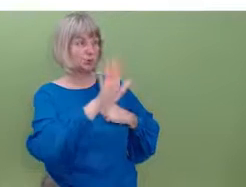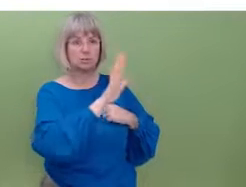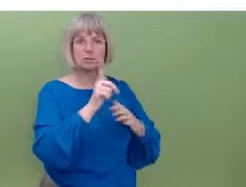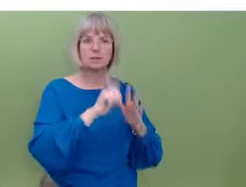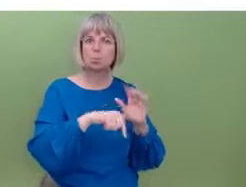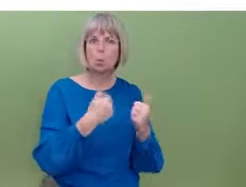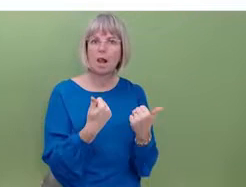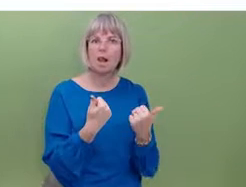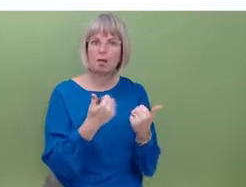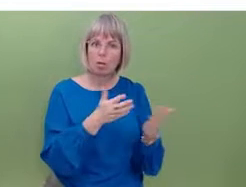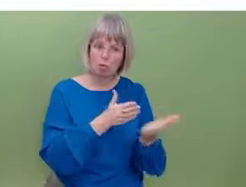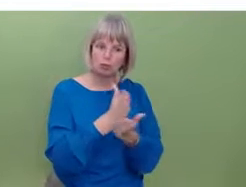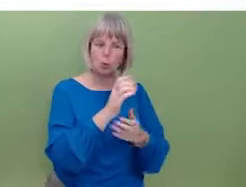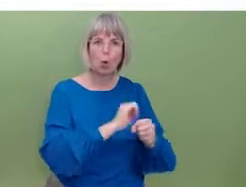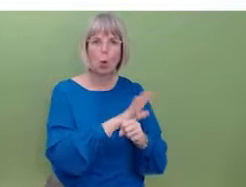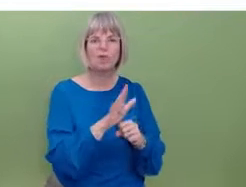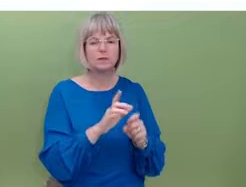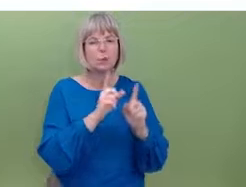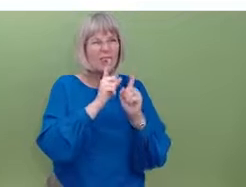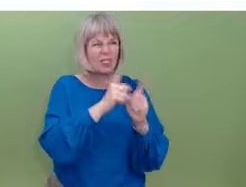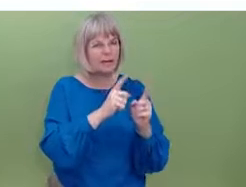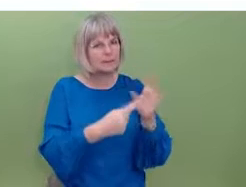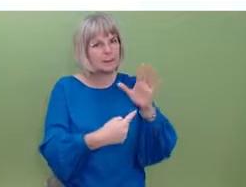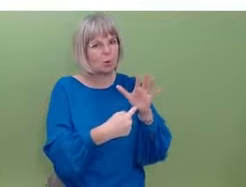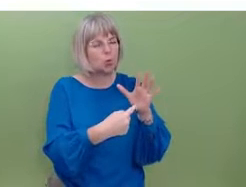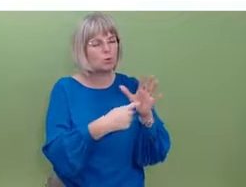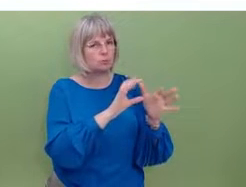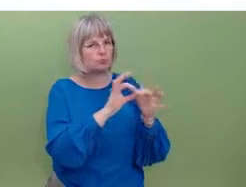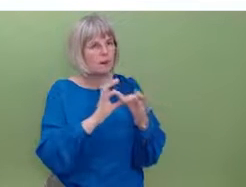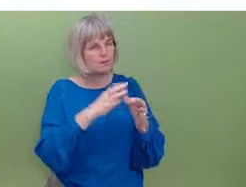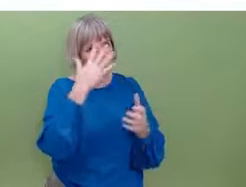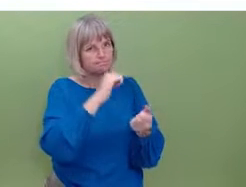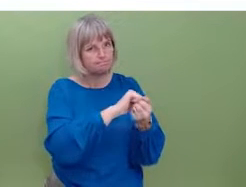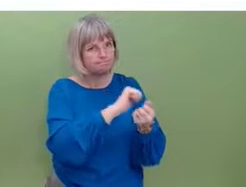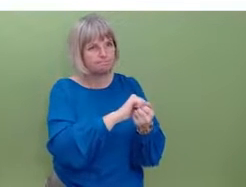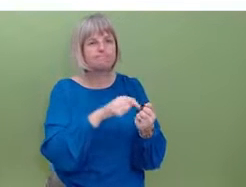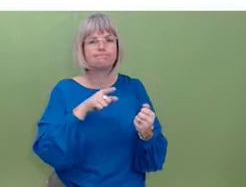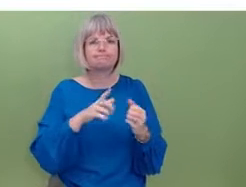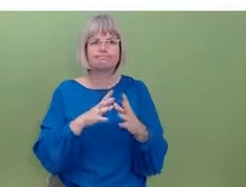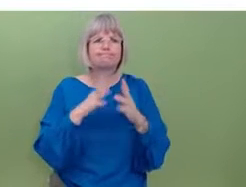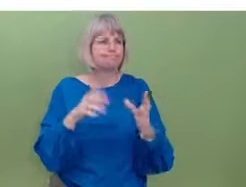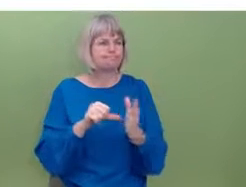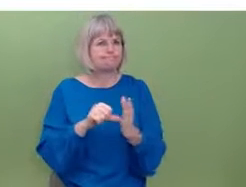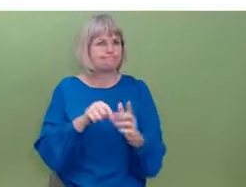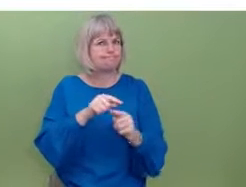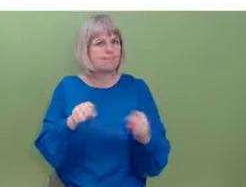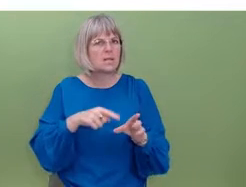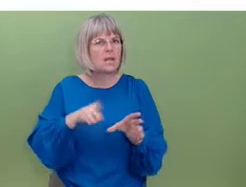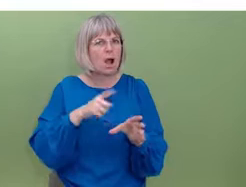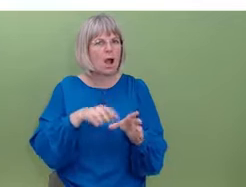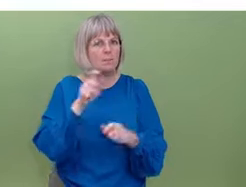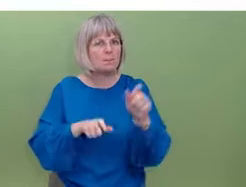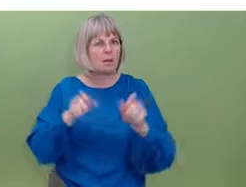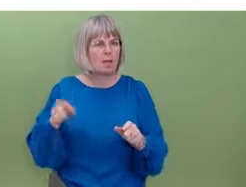important and relevant for us to notice. It's young people who have had a difficult time.